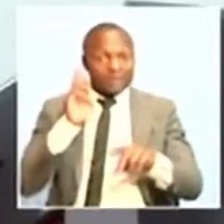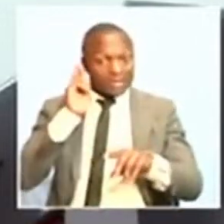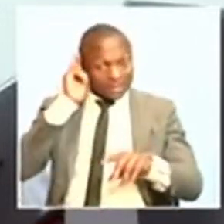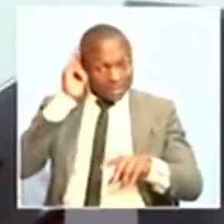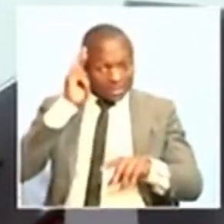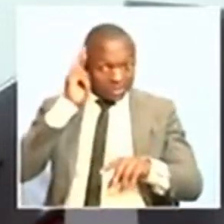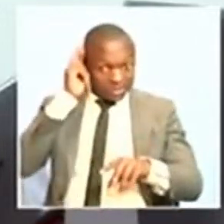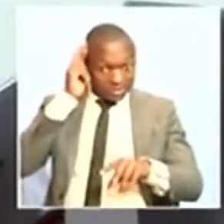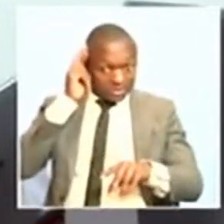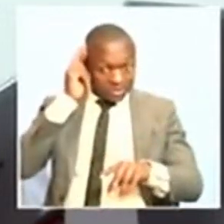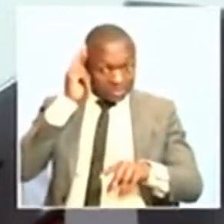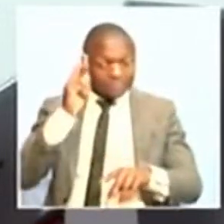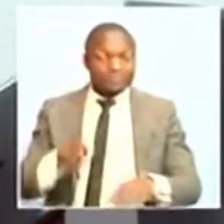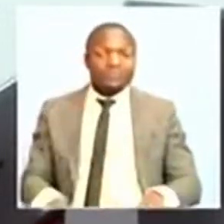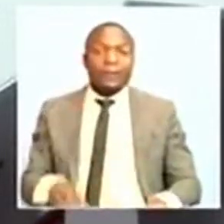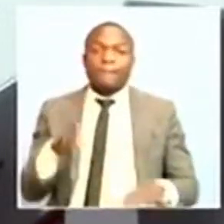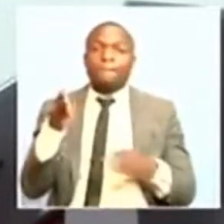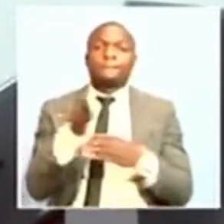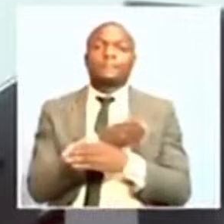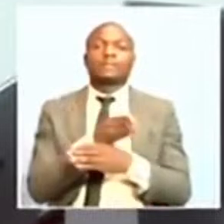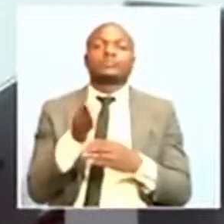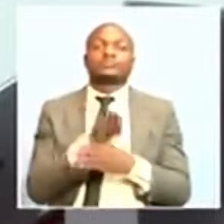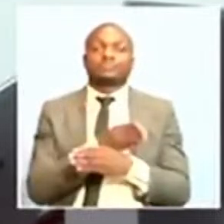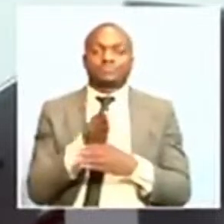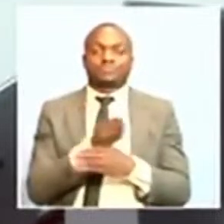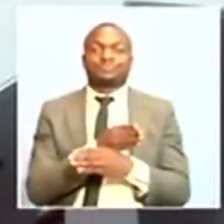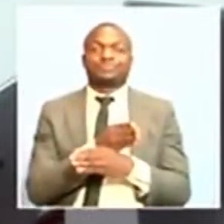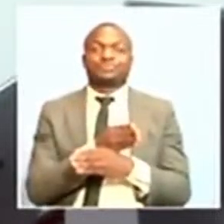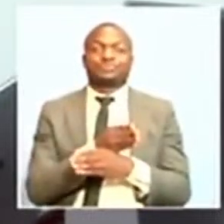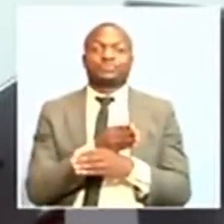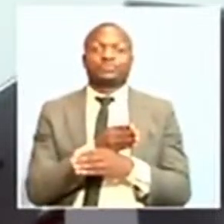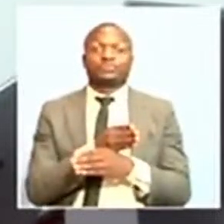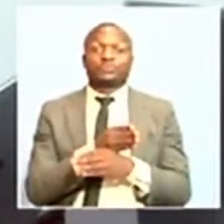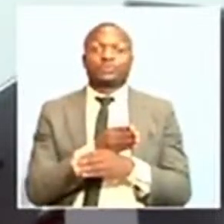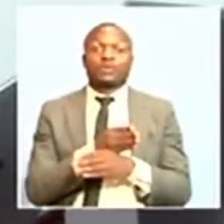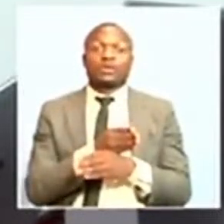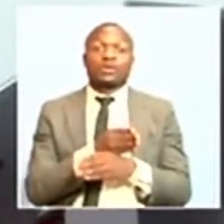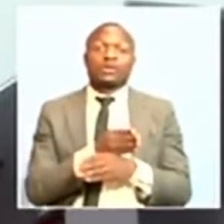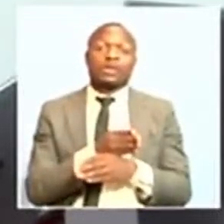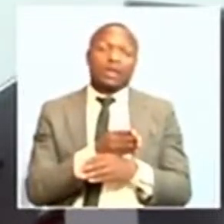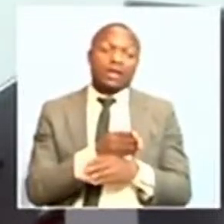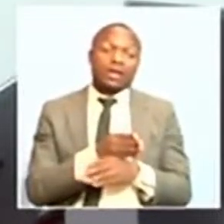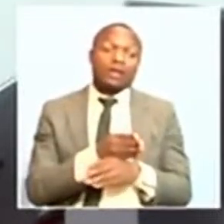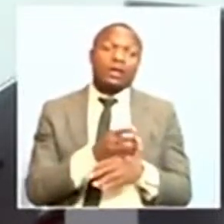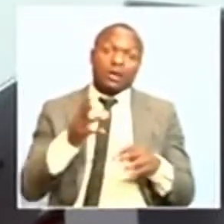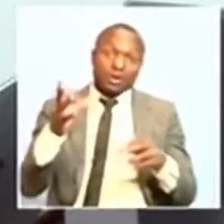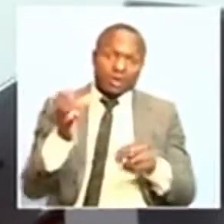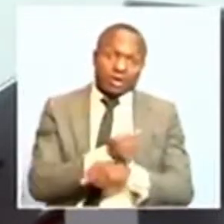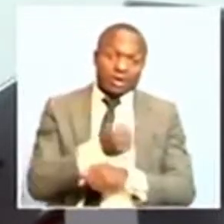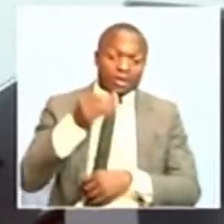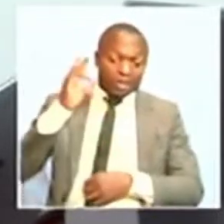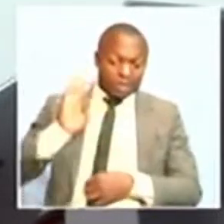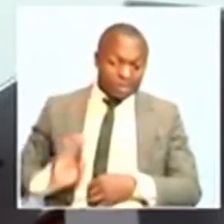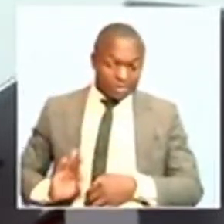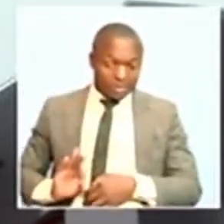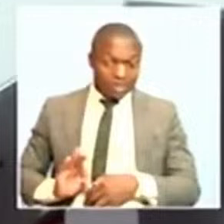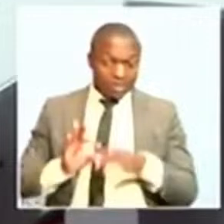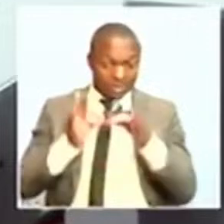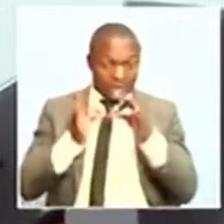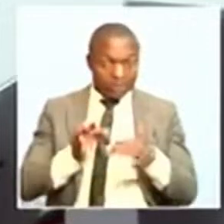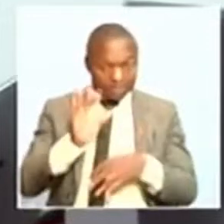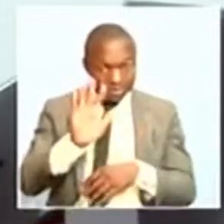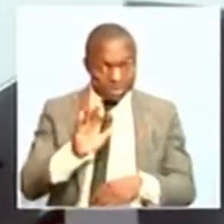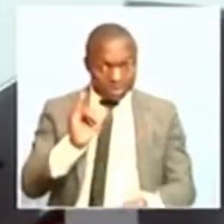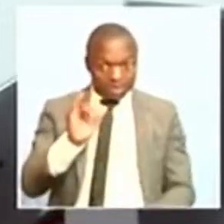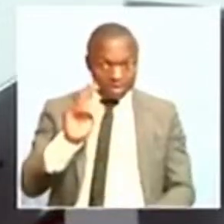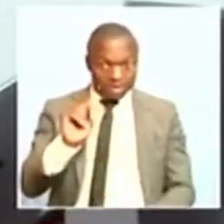that normally businesses will secure their profits whenever there's inflation by passing on